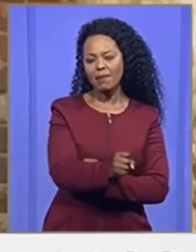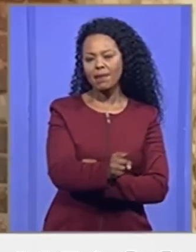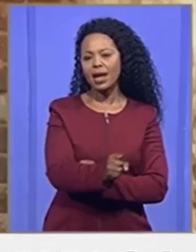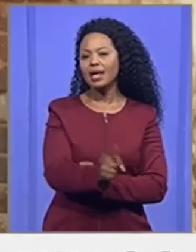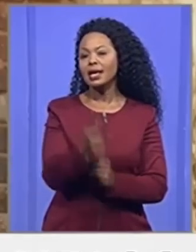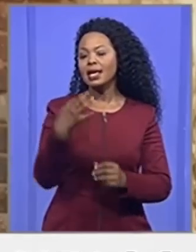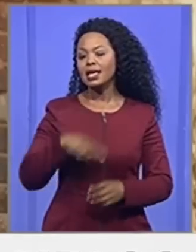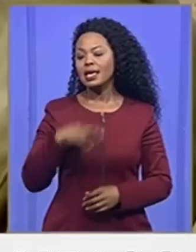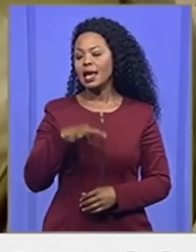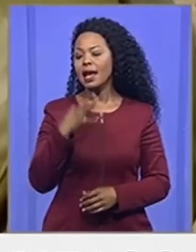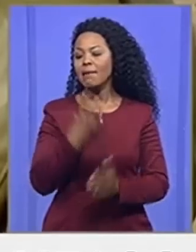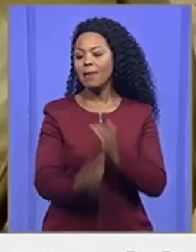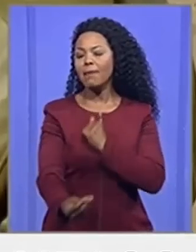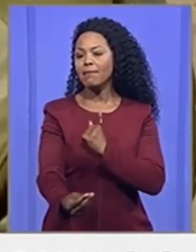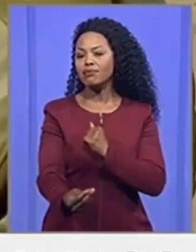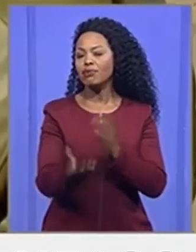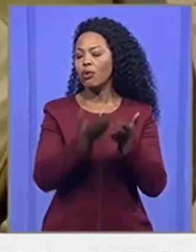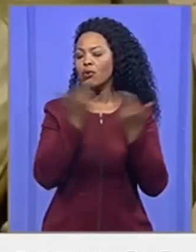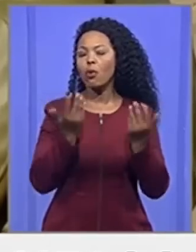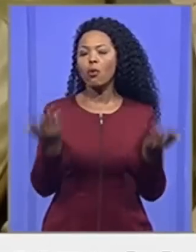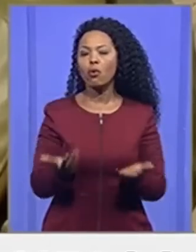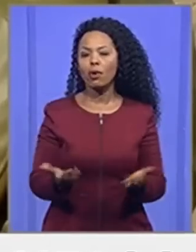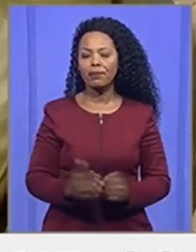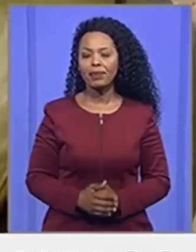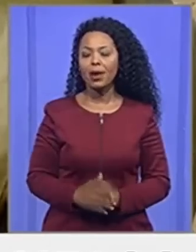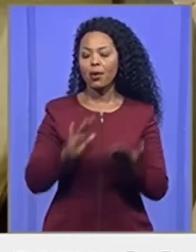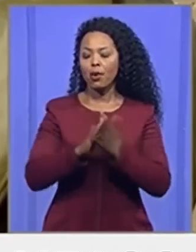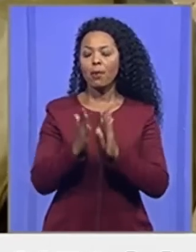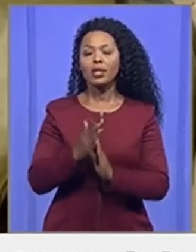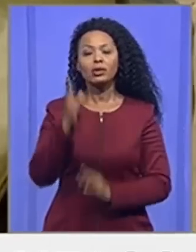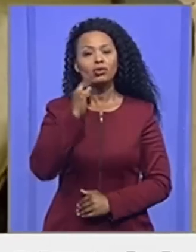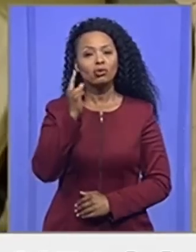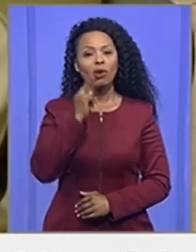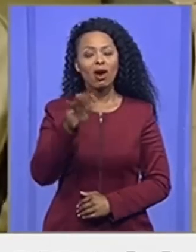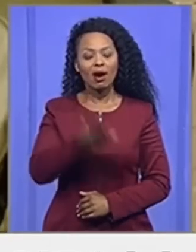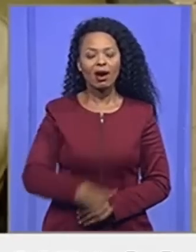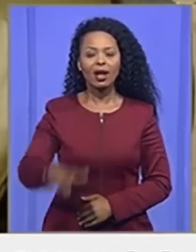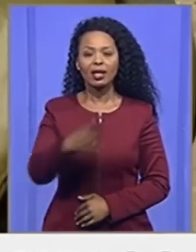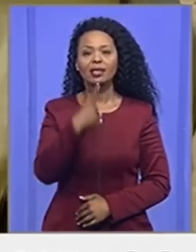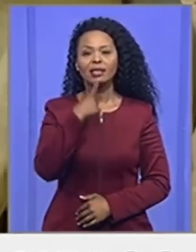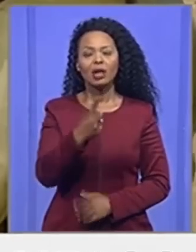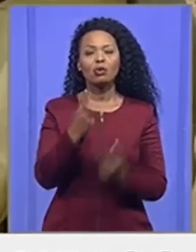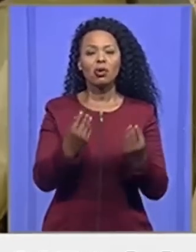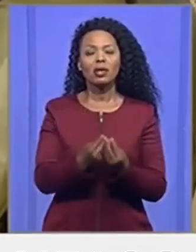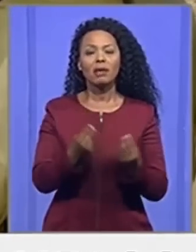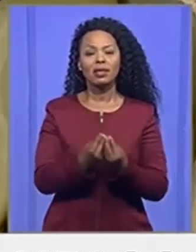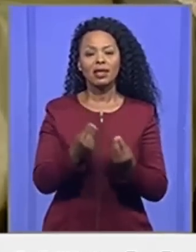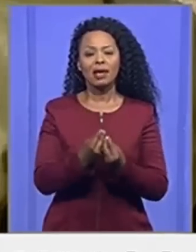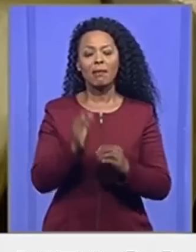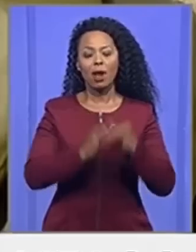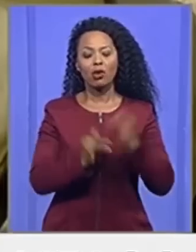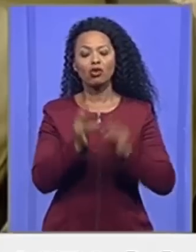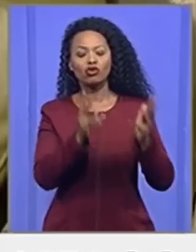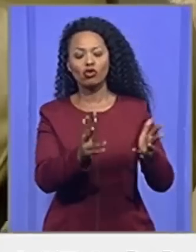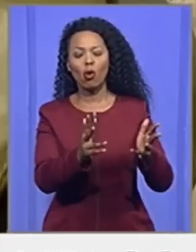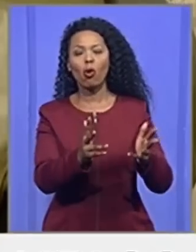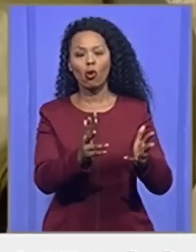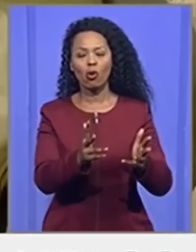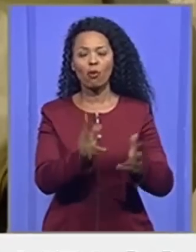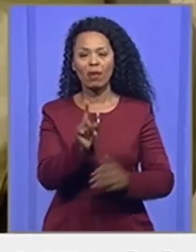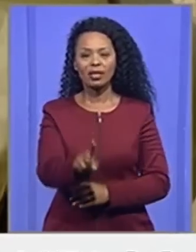ga ise a bonwe. Mokgatlho wa baagi wa Tshwane wa re go tshwanetse ga nna le magato a tsewang. Mainly they are doing